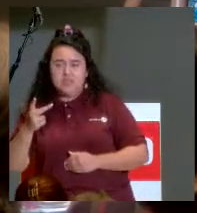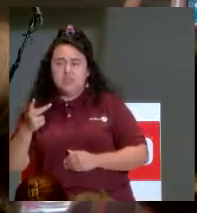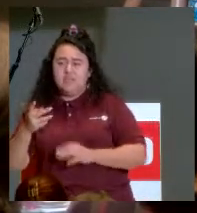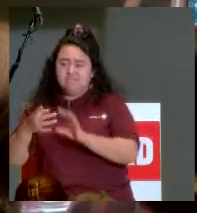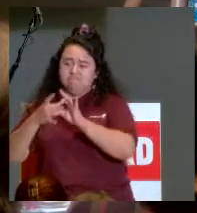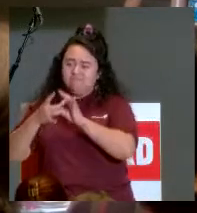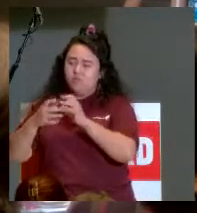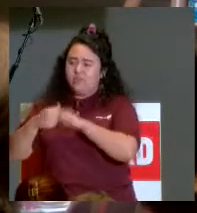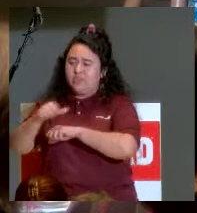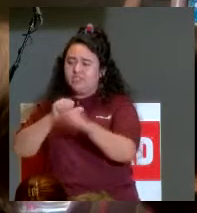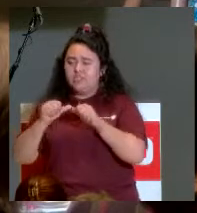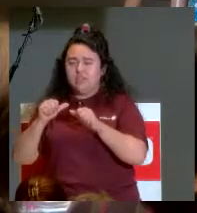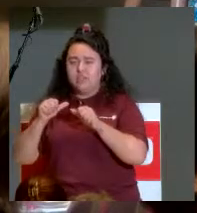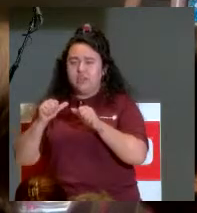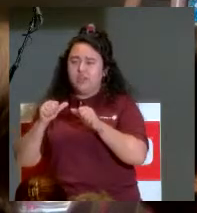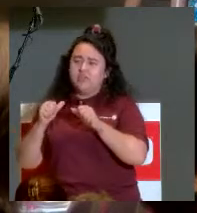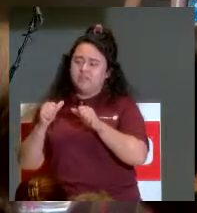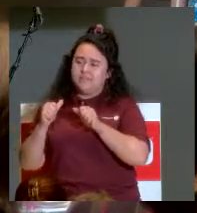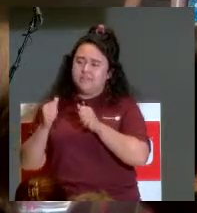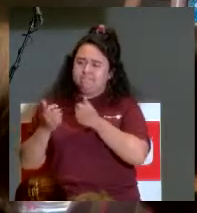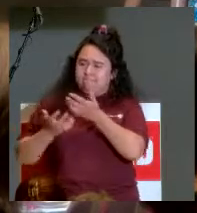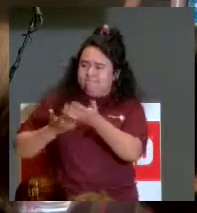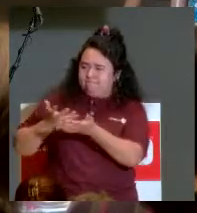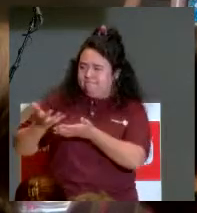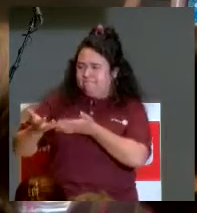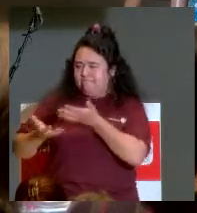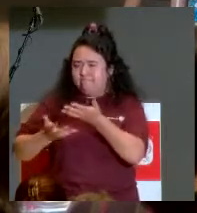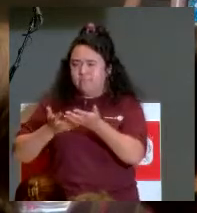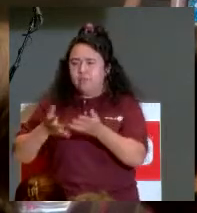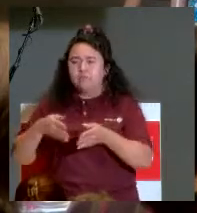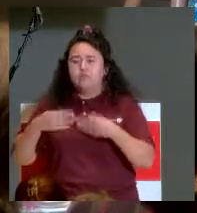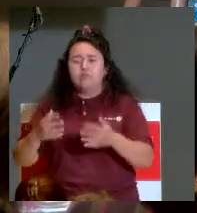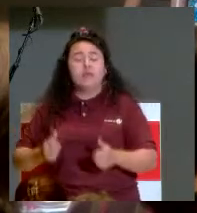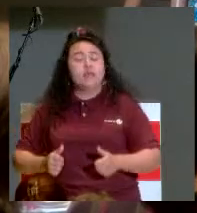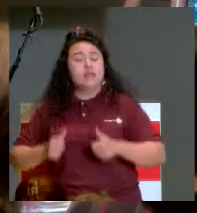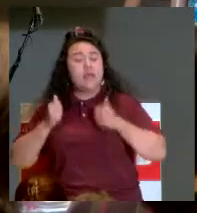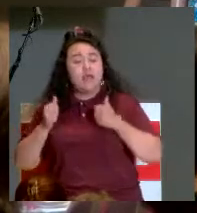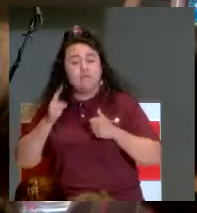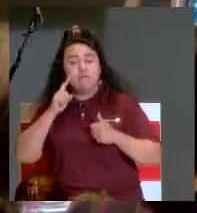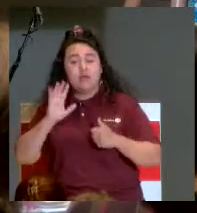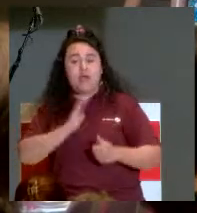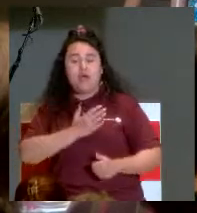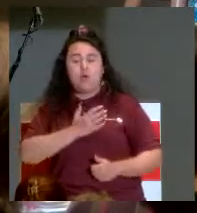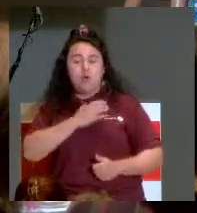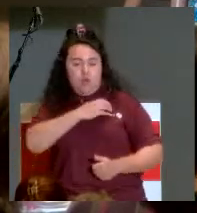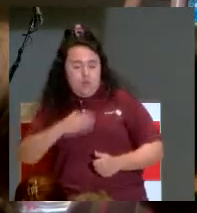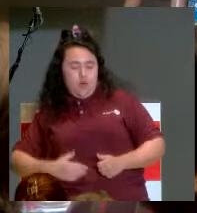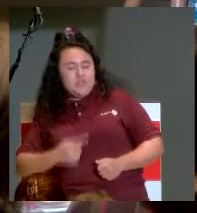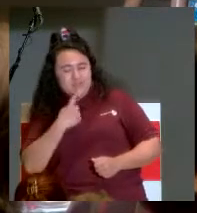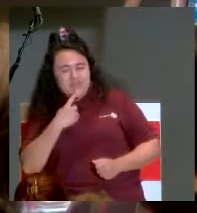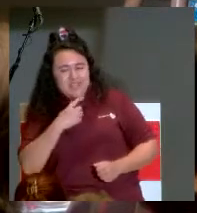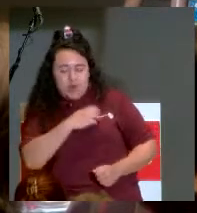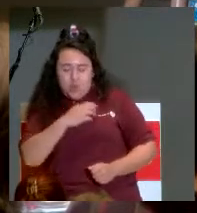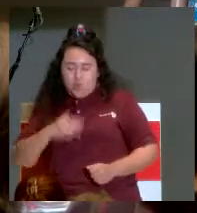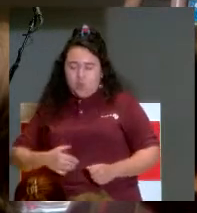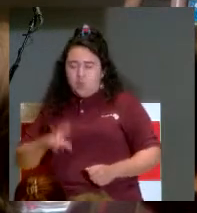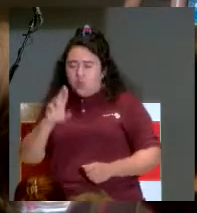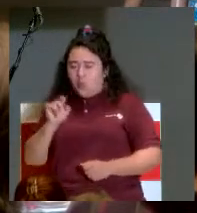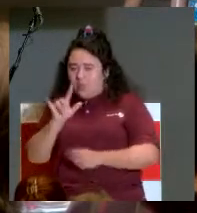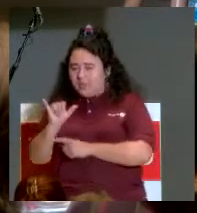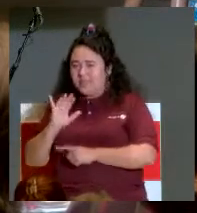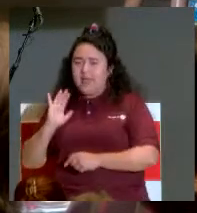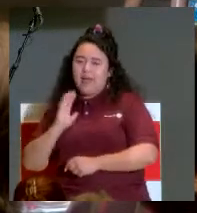gave presence and life to our royalty, like you were saying, to our